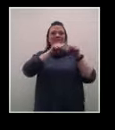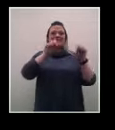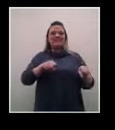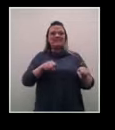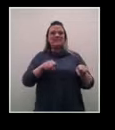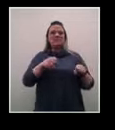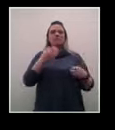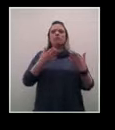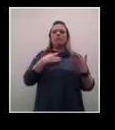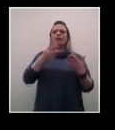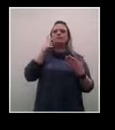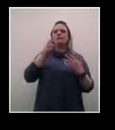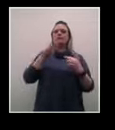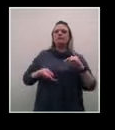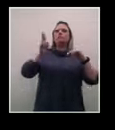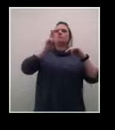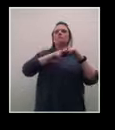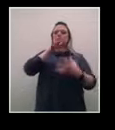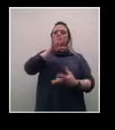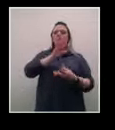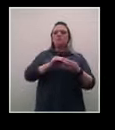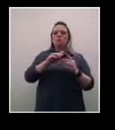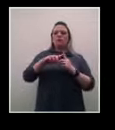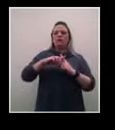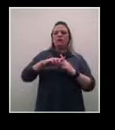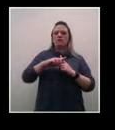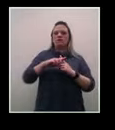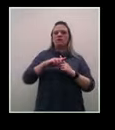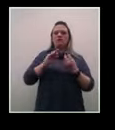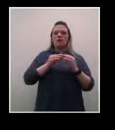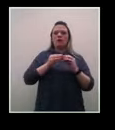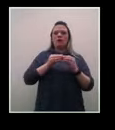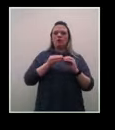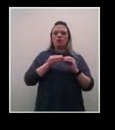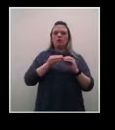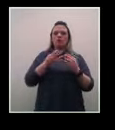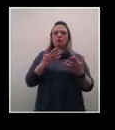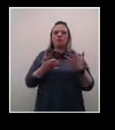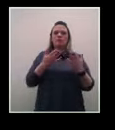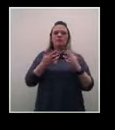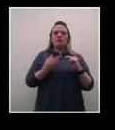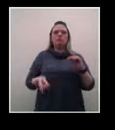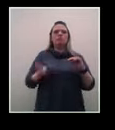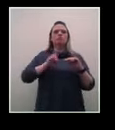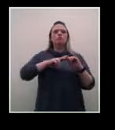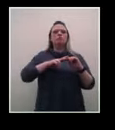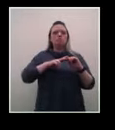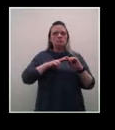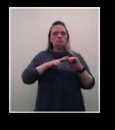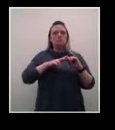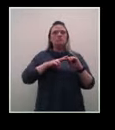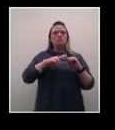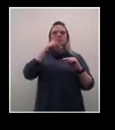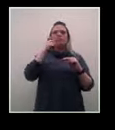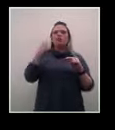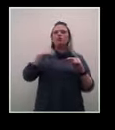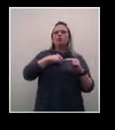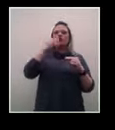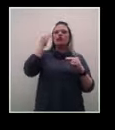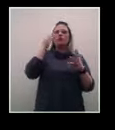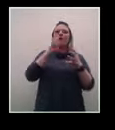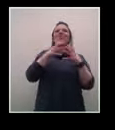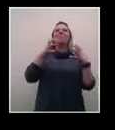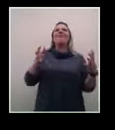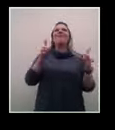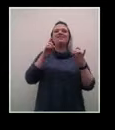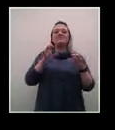going to see some increases in the total positive cases and a big jump in numbers, especially considering we know they were doing a lot of tests at the